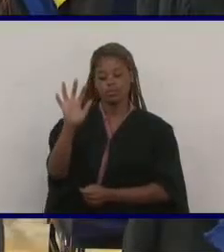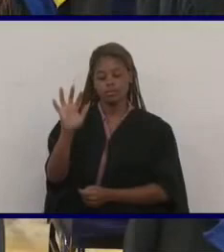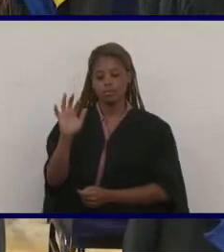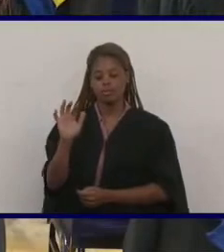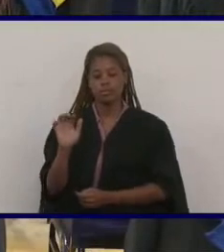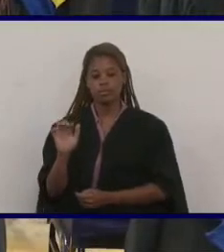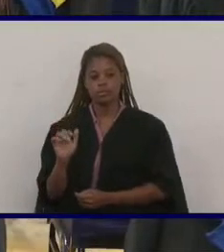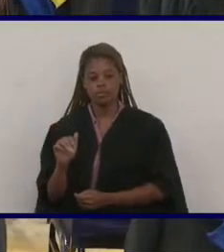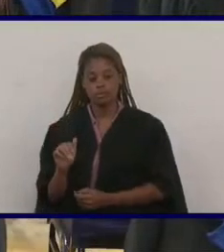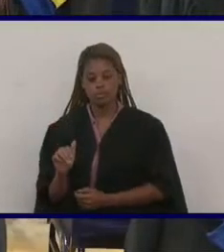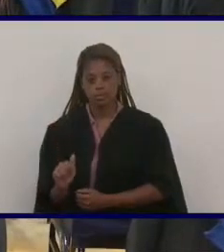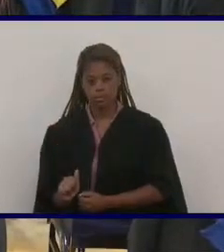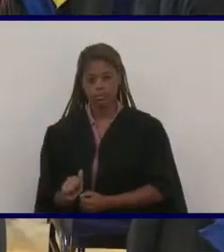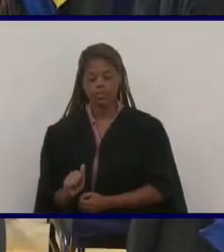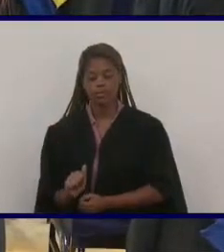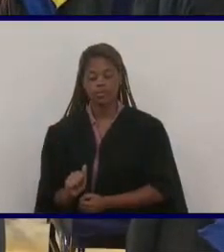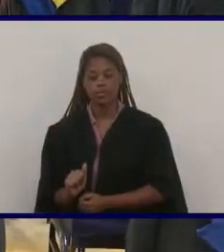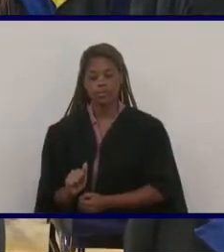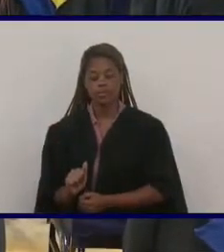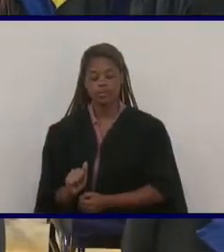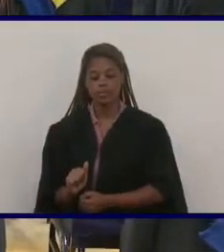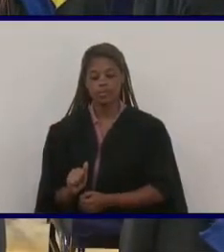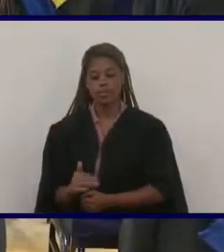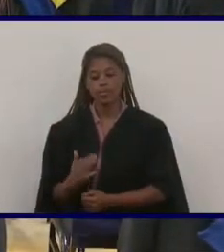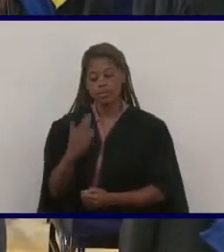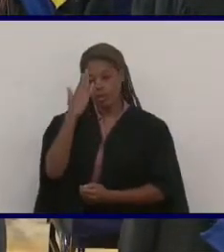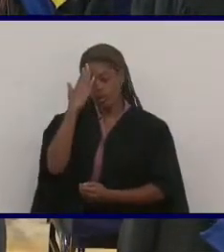usapho lwayo,